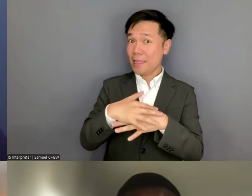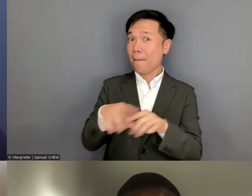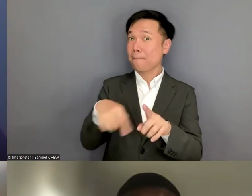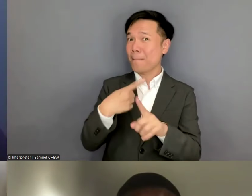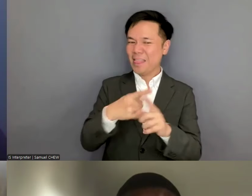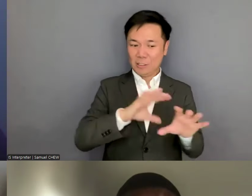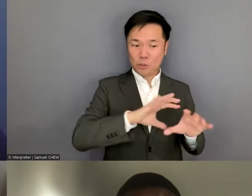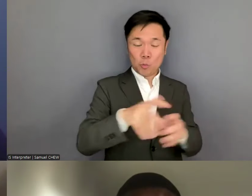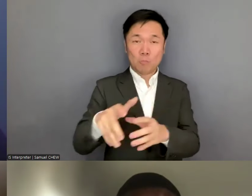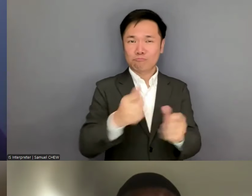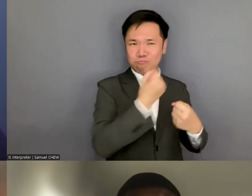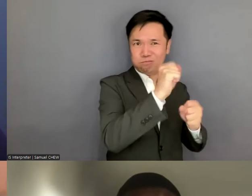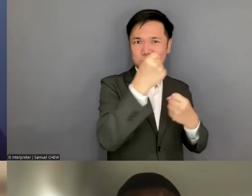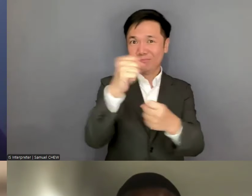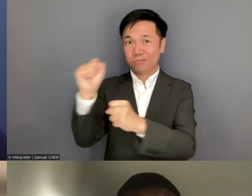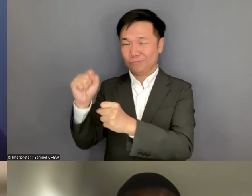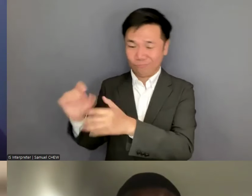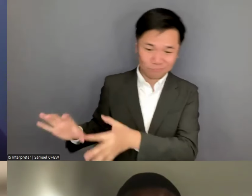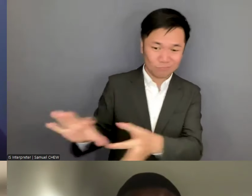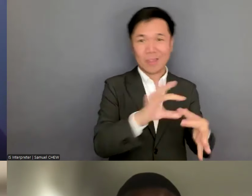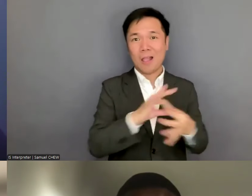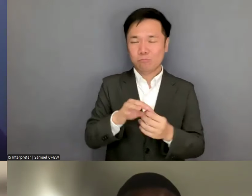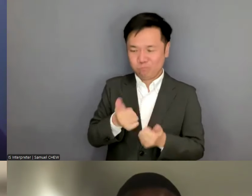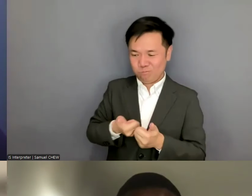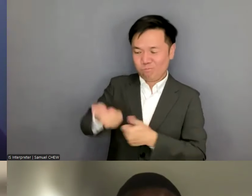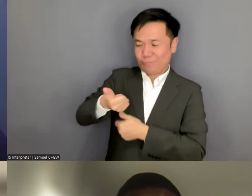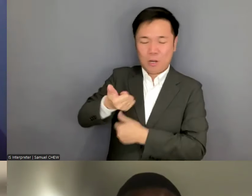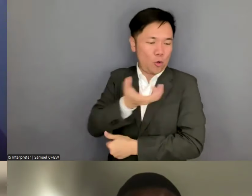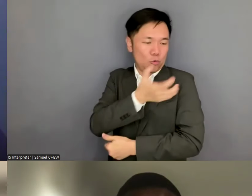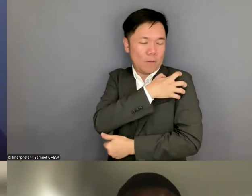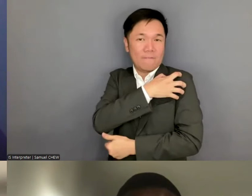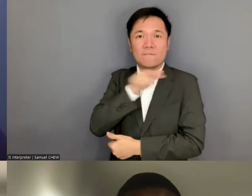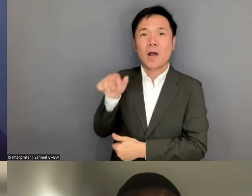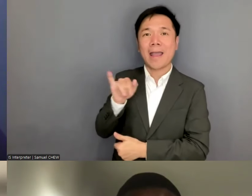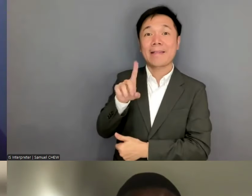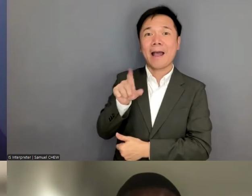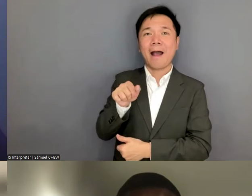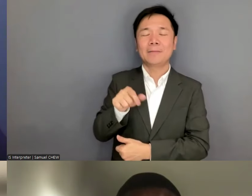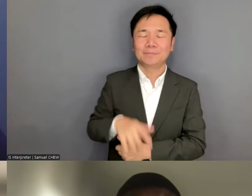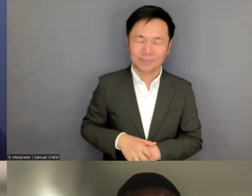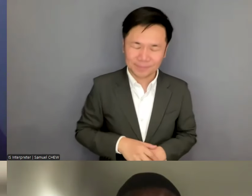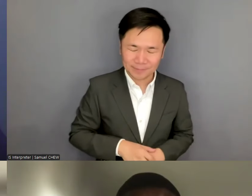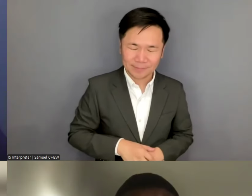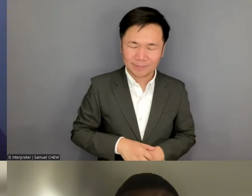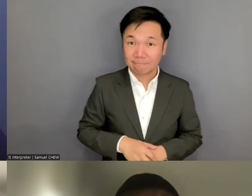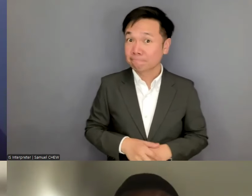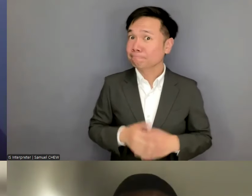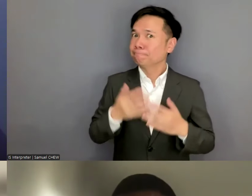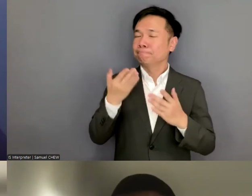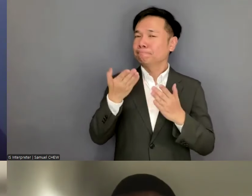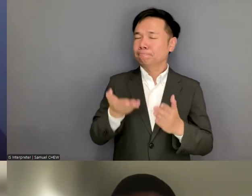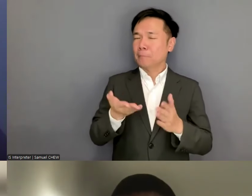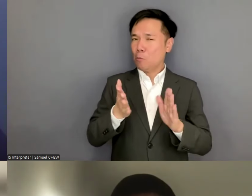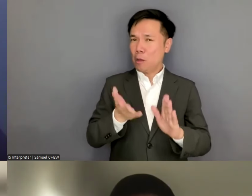movement collaboration senior officer at the International Disability Alliance, and ensure that youth are a part